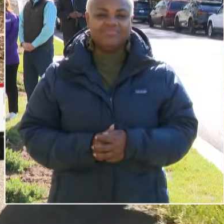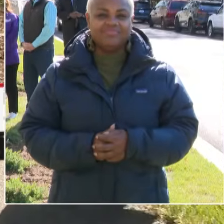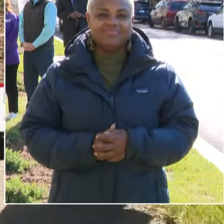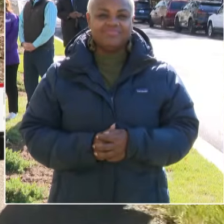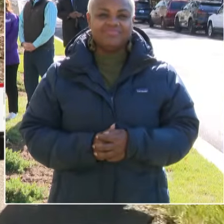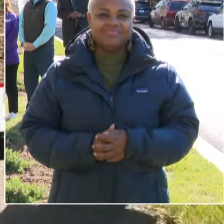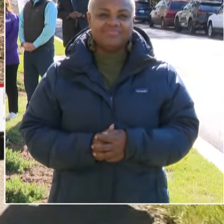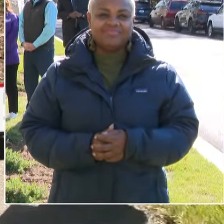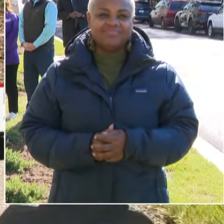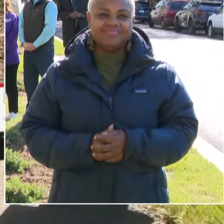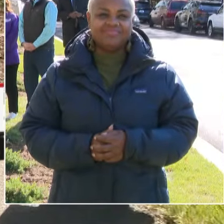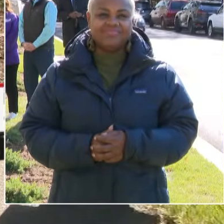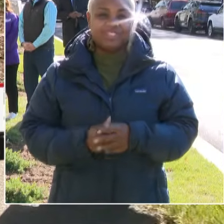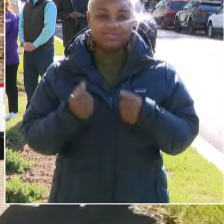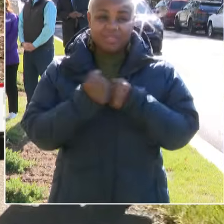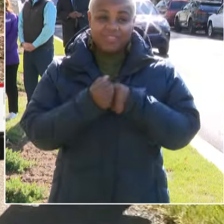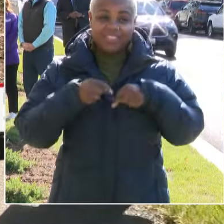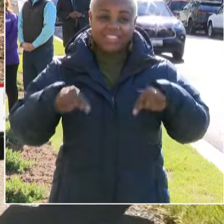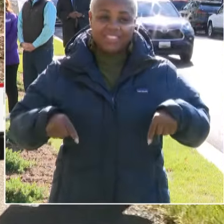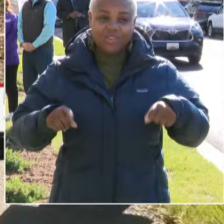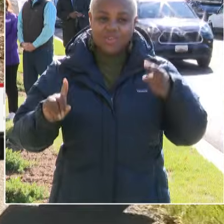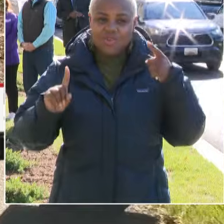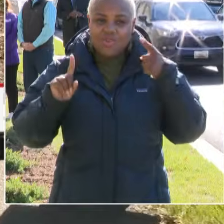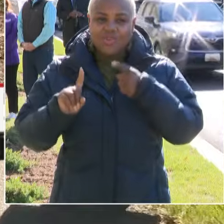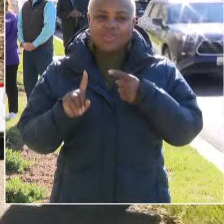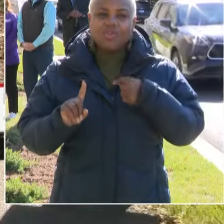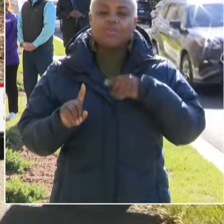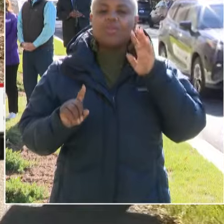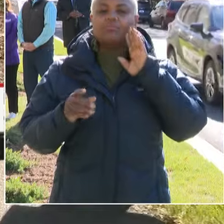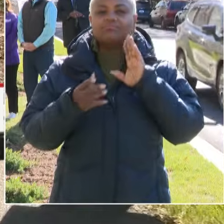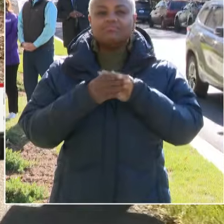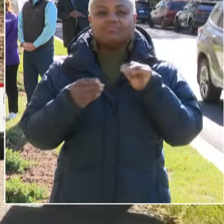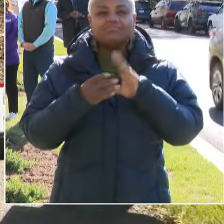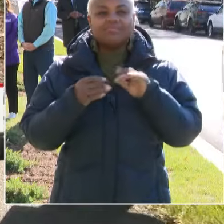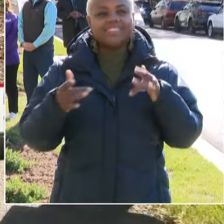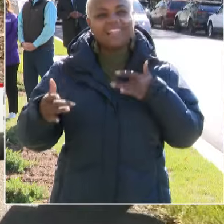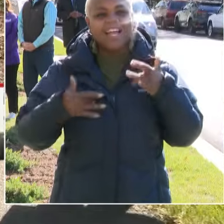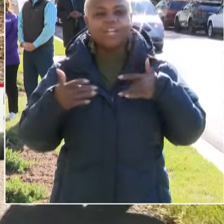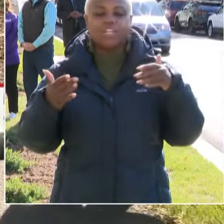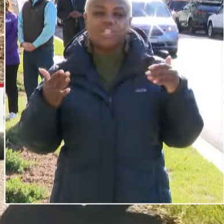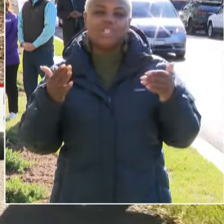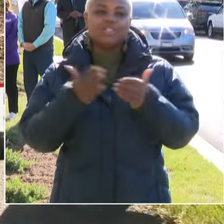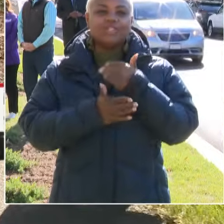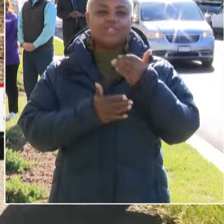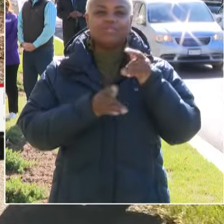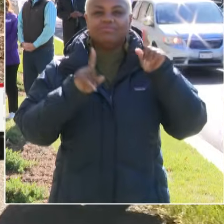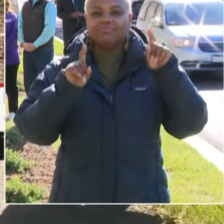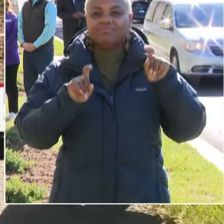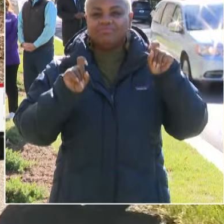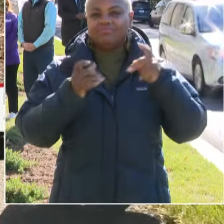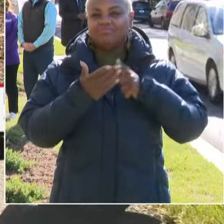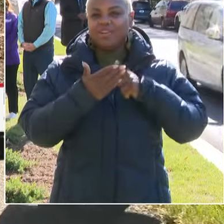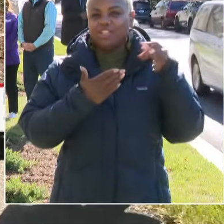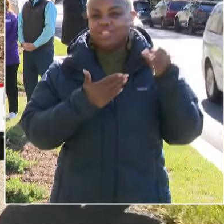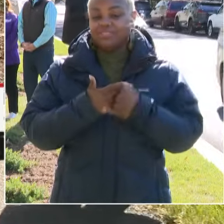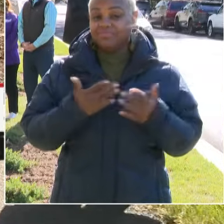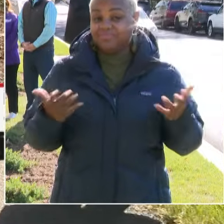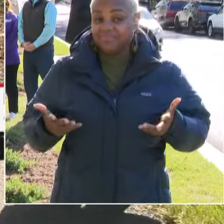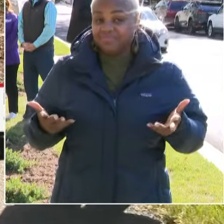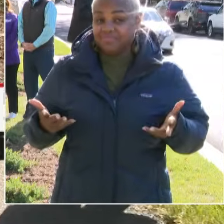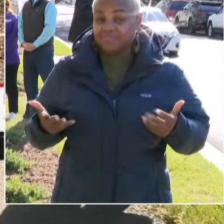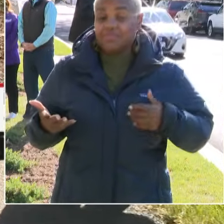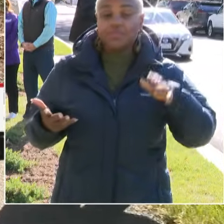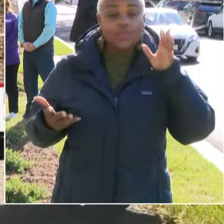In support of this goal, I want to mention an exciting pilot that DDOT is conducting along the MBT to ensure pedestrians and casual bikers